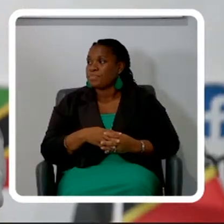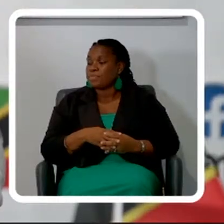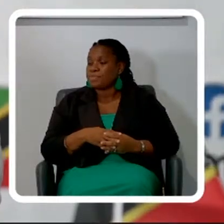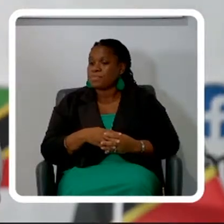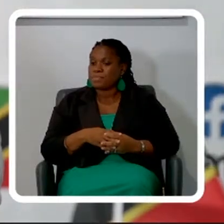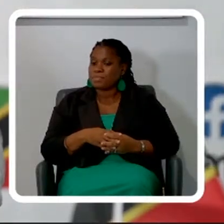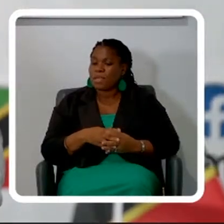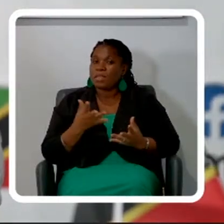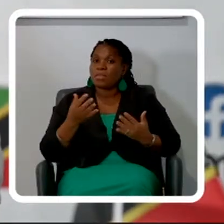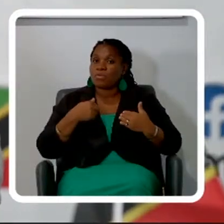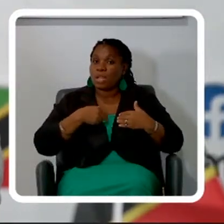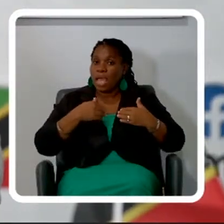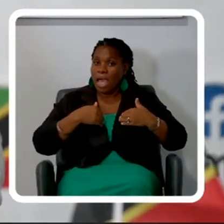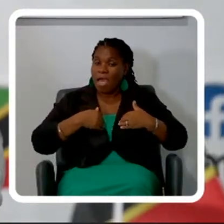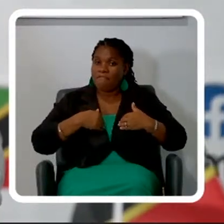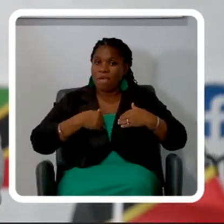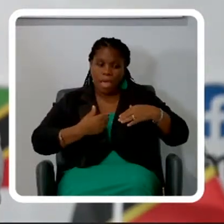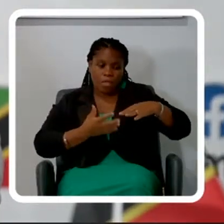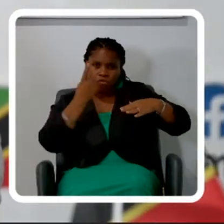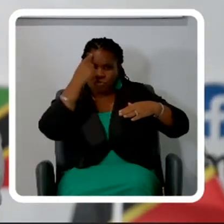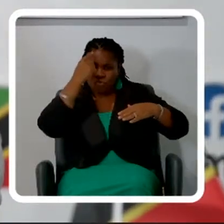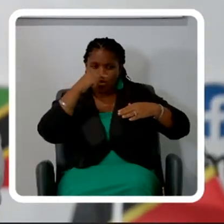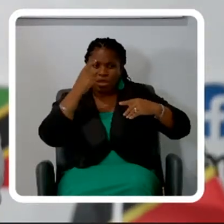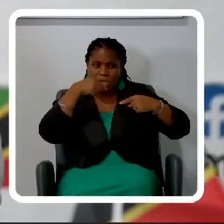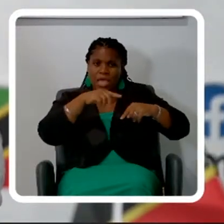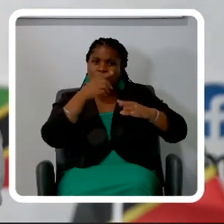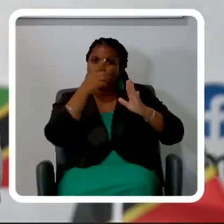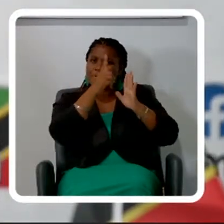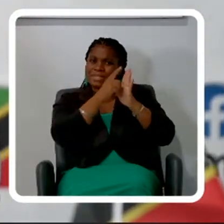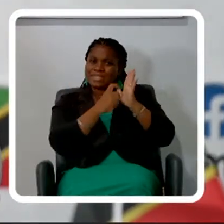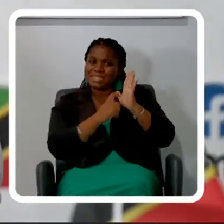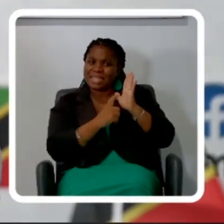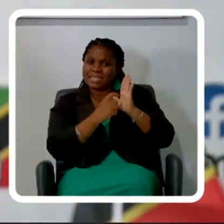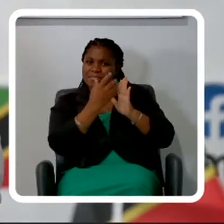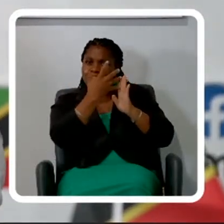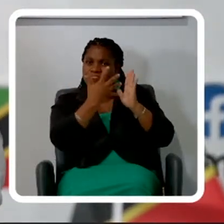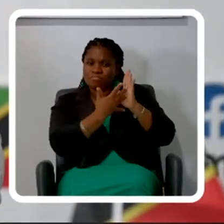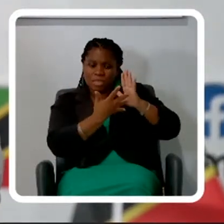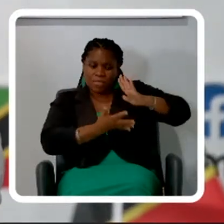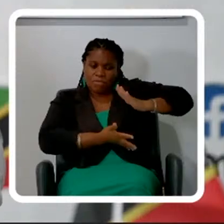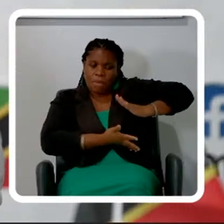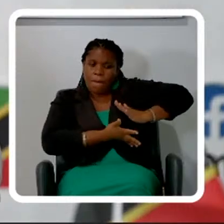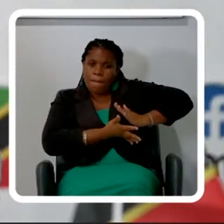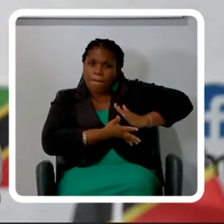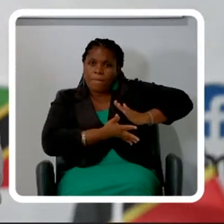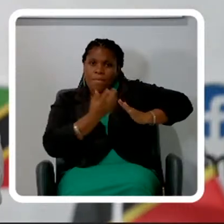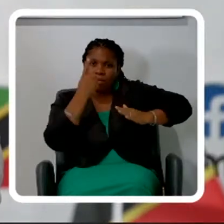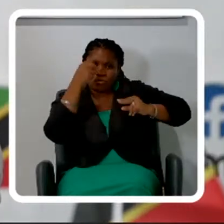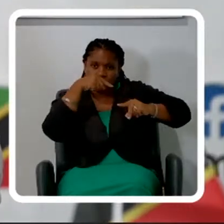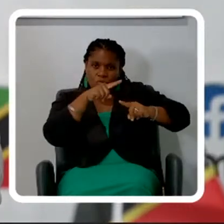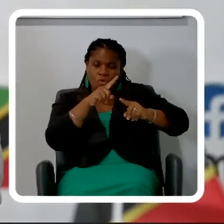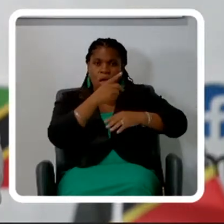publicly. And then 2, we are looking at radiation therapy, which we have started the conversations.